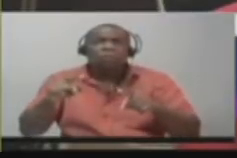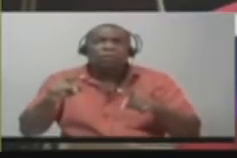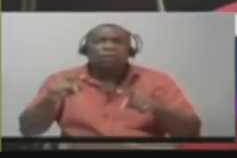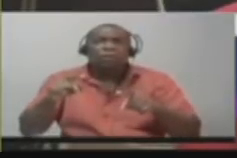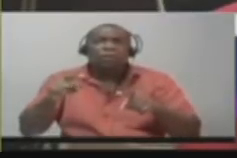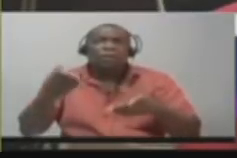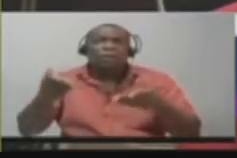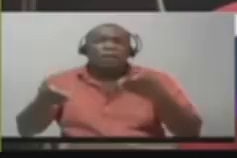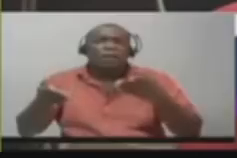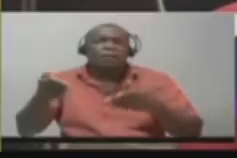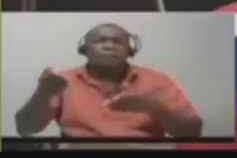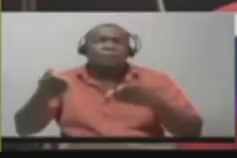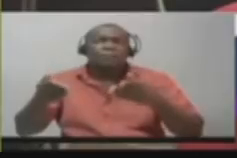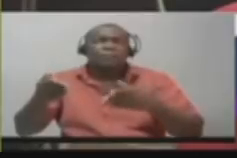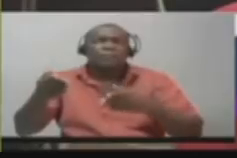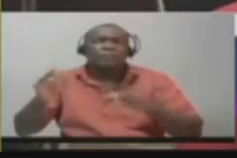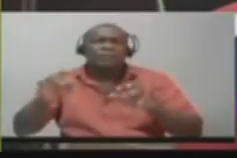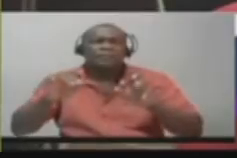of COVID-19